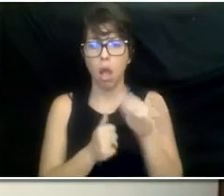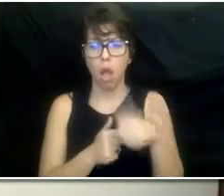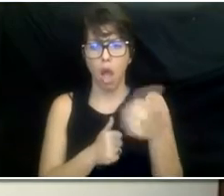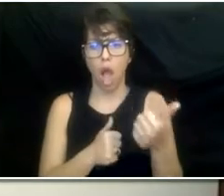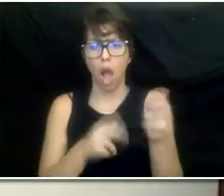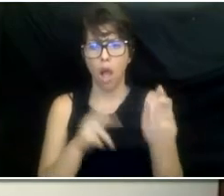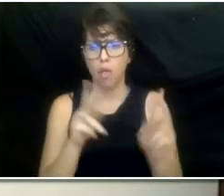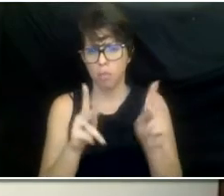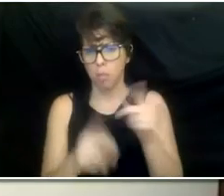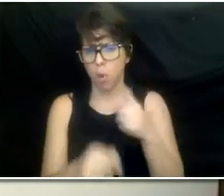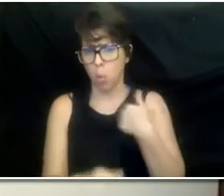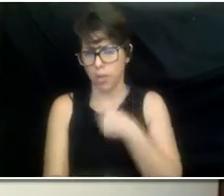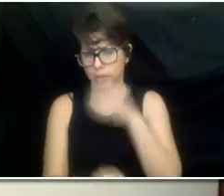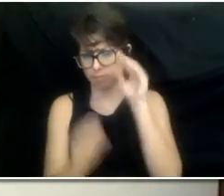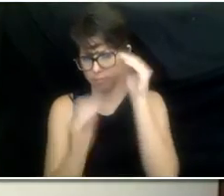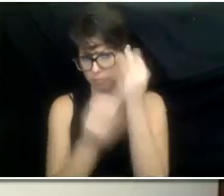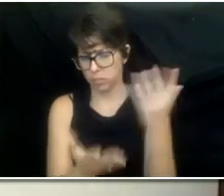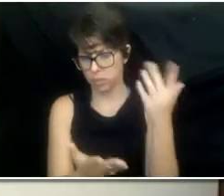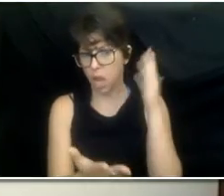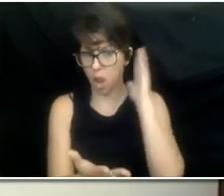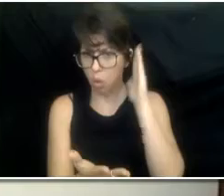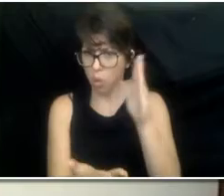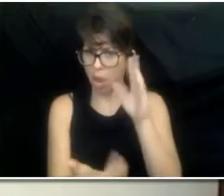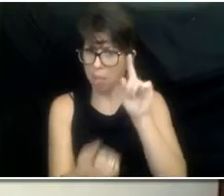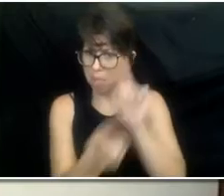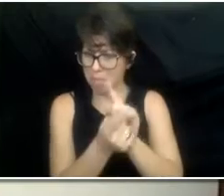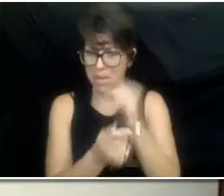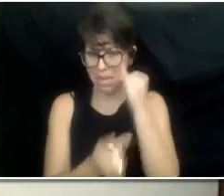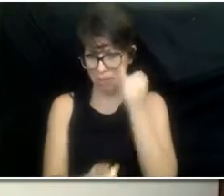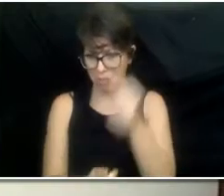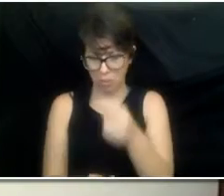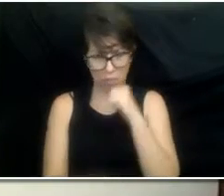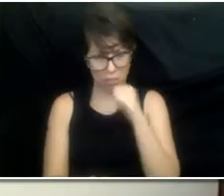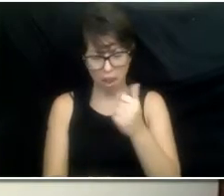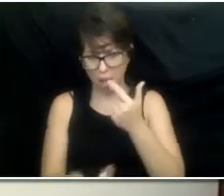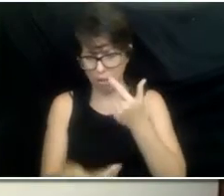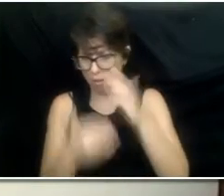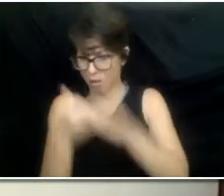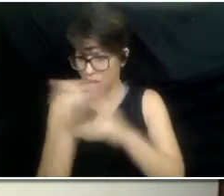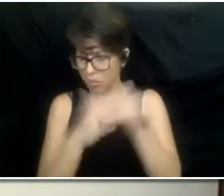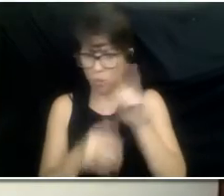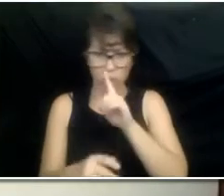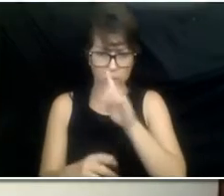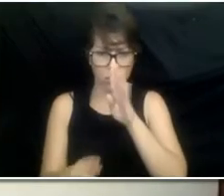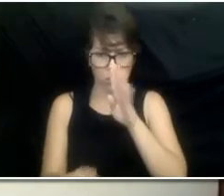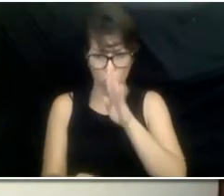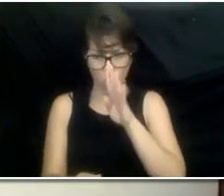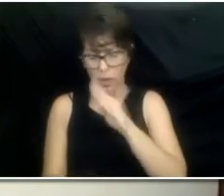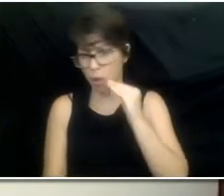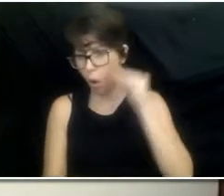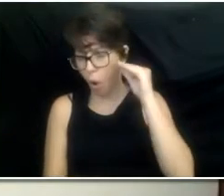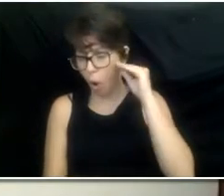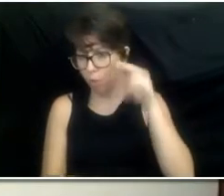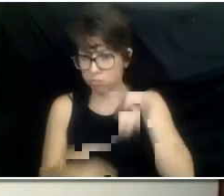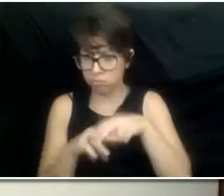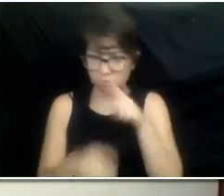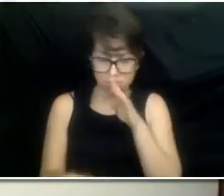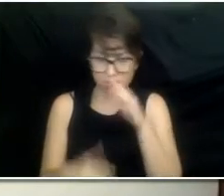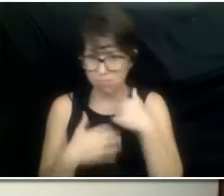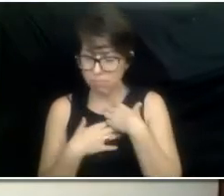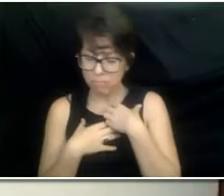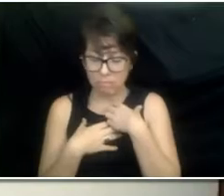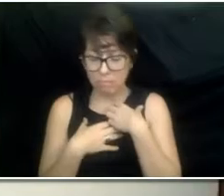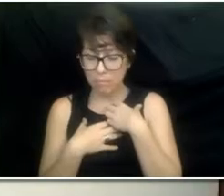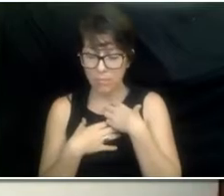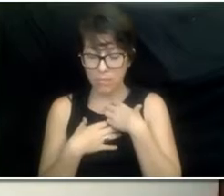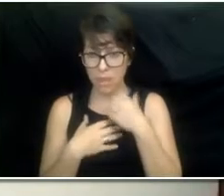you know whatever would make them feel more comfortable that would try and help them out we are availing them of that I mean the domestic violence